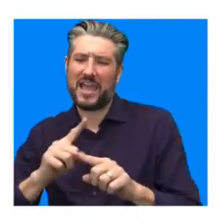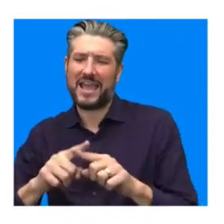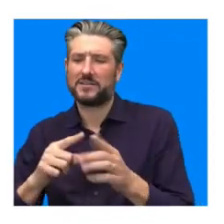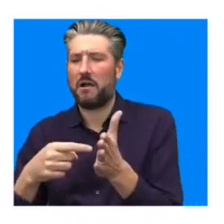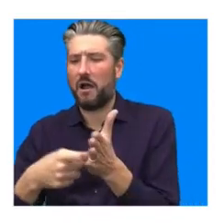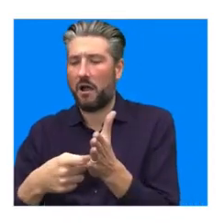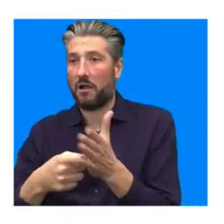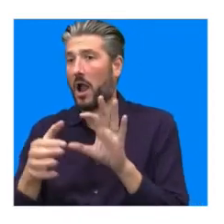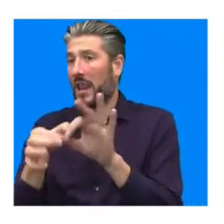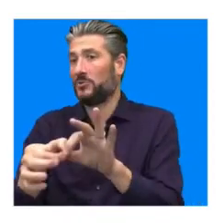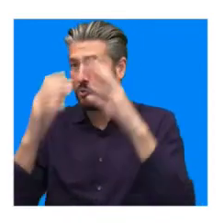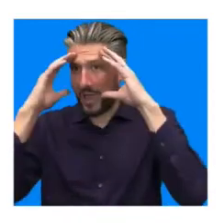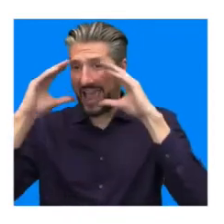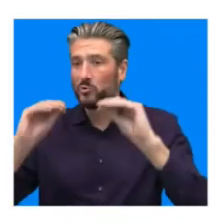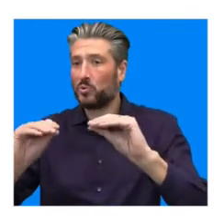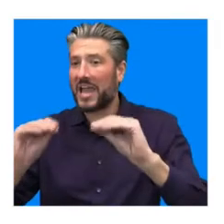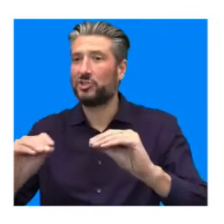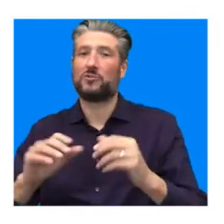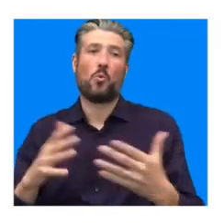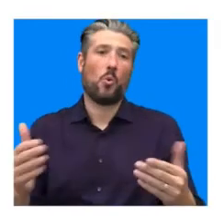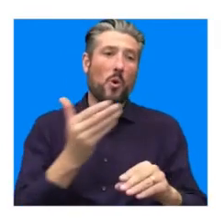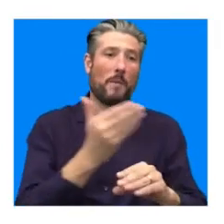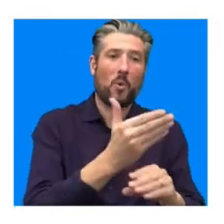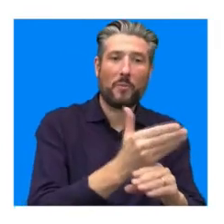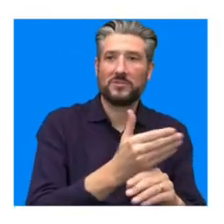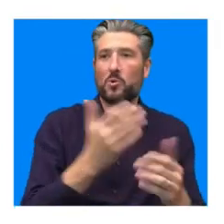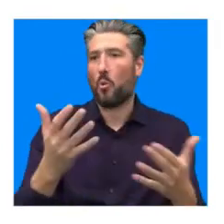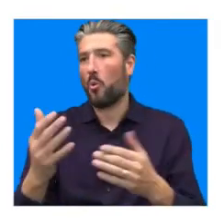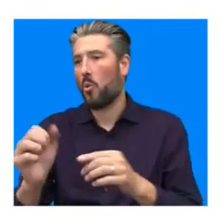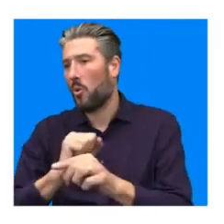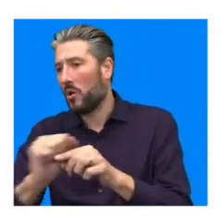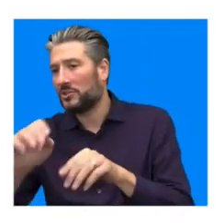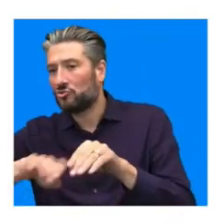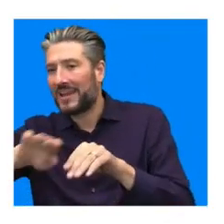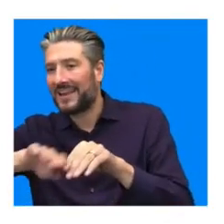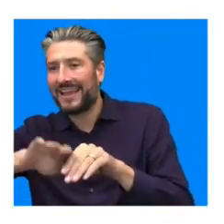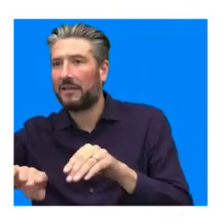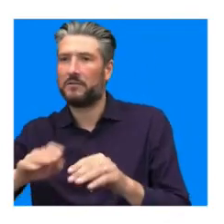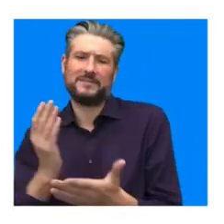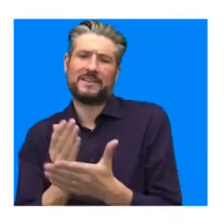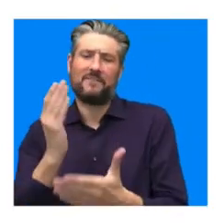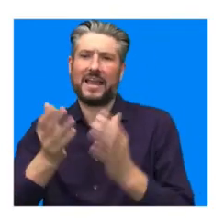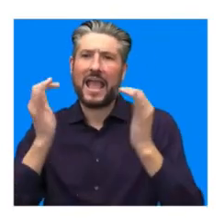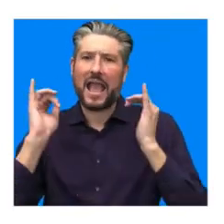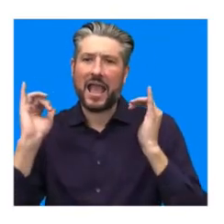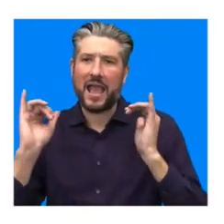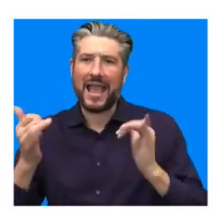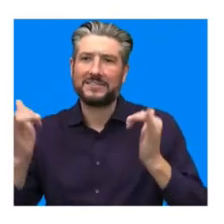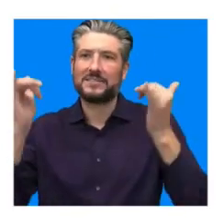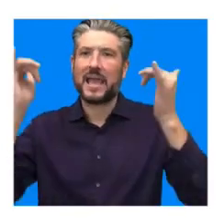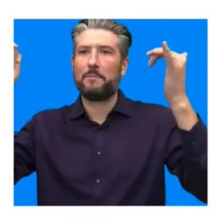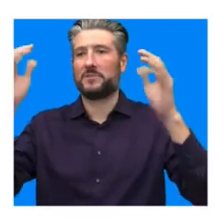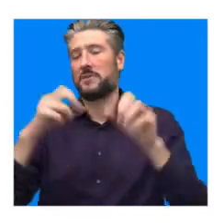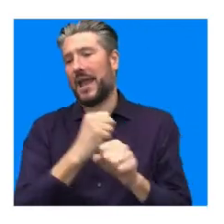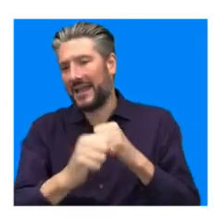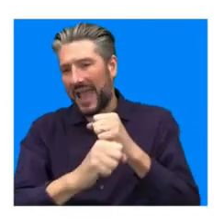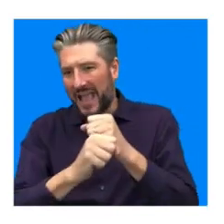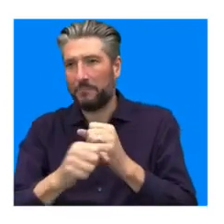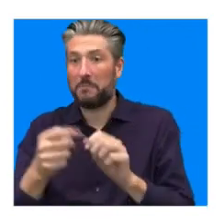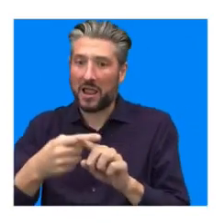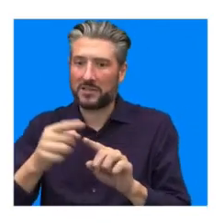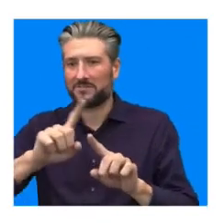education, for employment, for training, and certainly for entertainment across the board and not just gaming. So we pulled together a